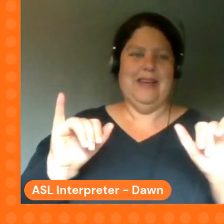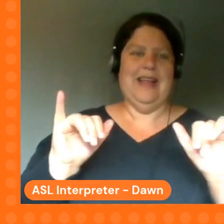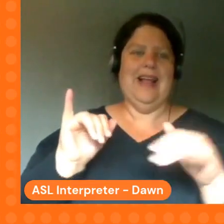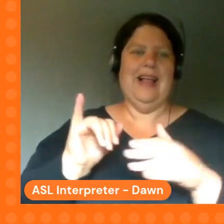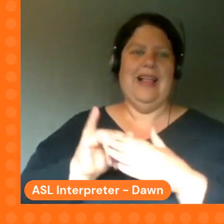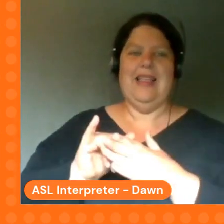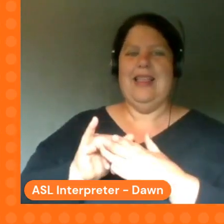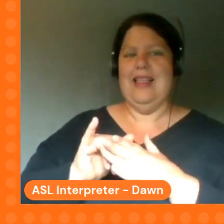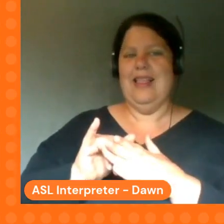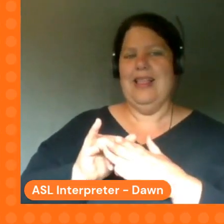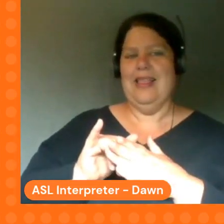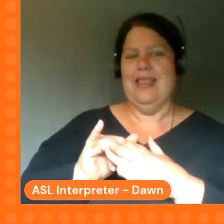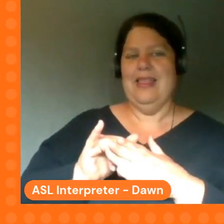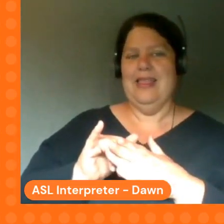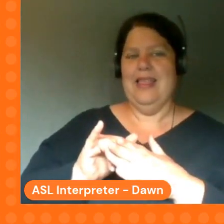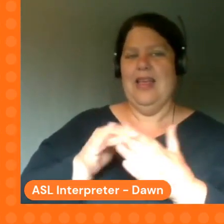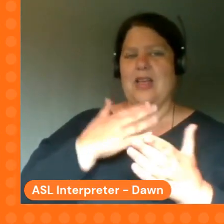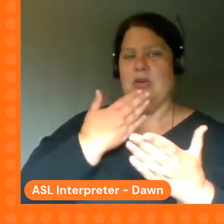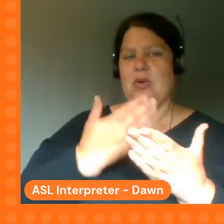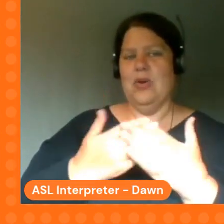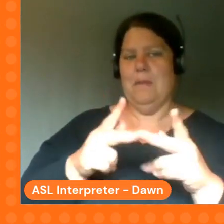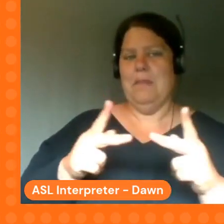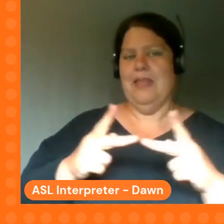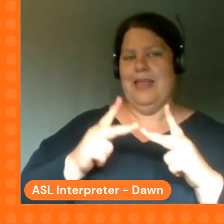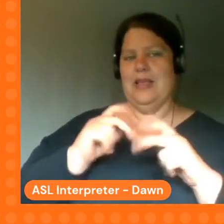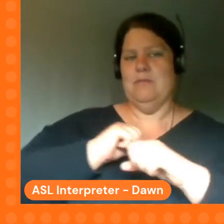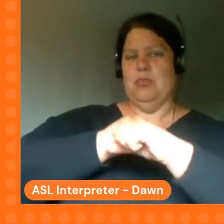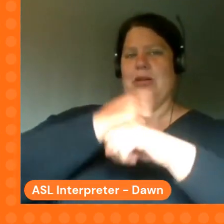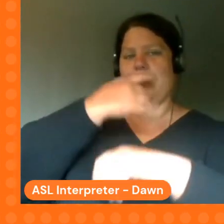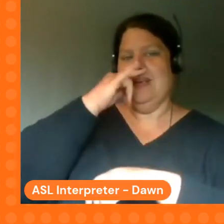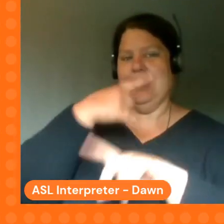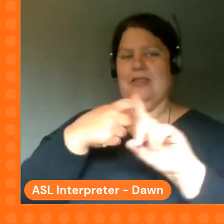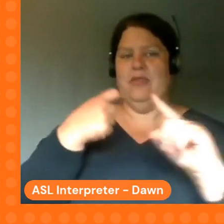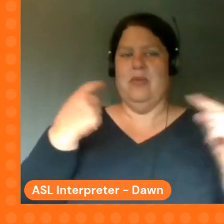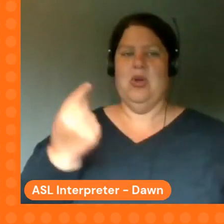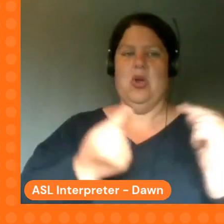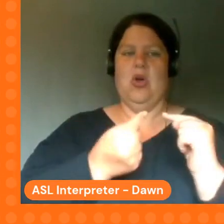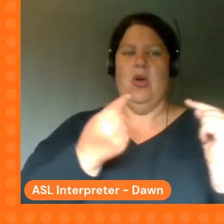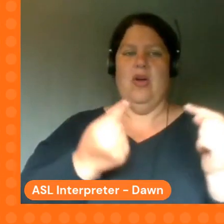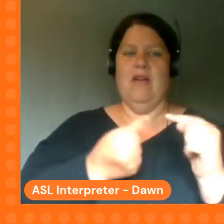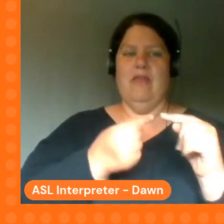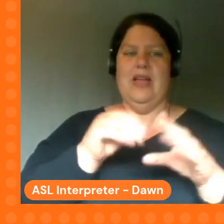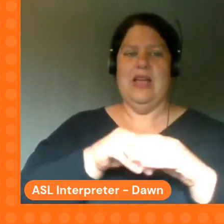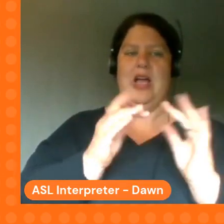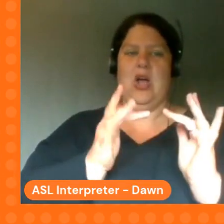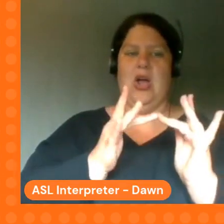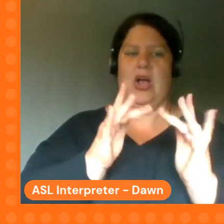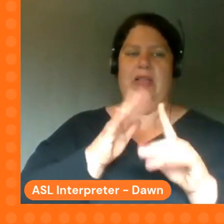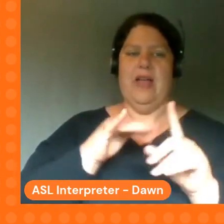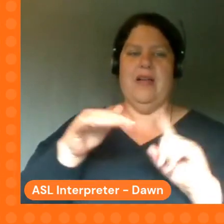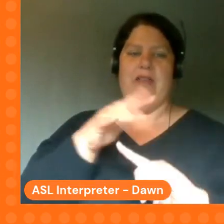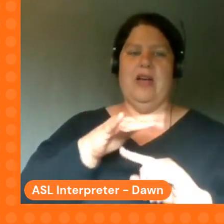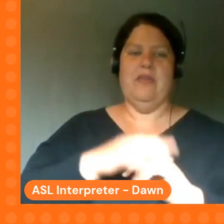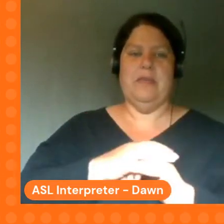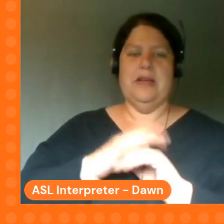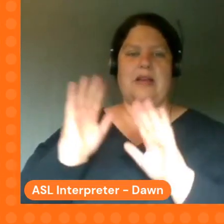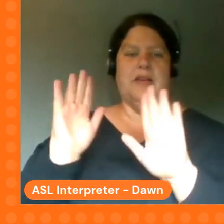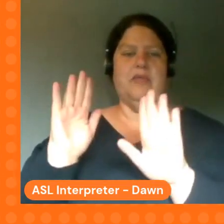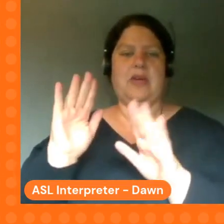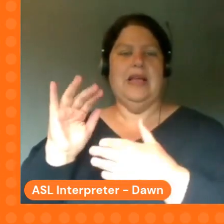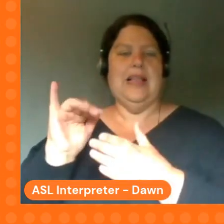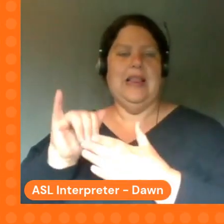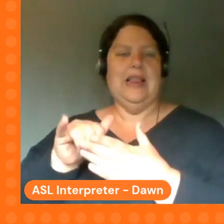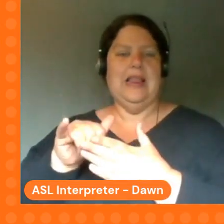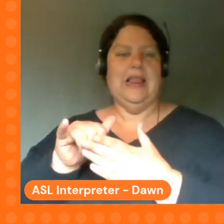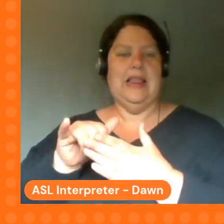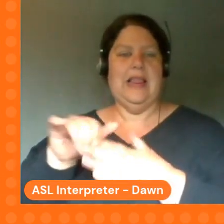platform to like protect the kid from like being harmful in the online environment. Fantastic. And that's another